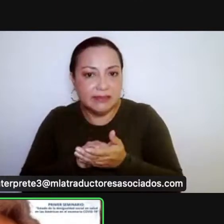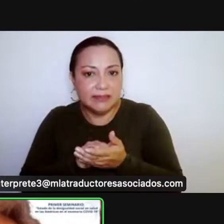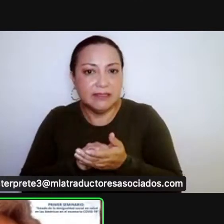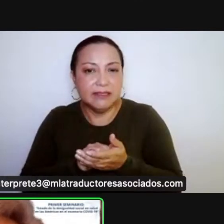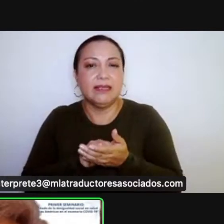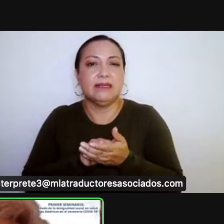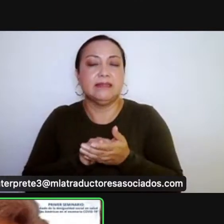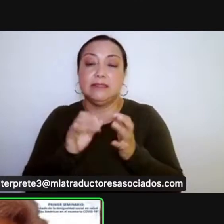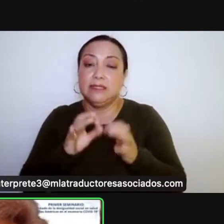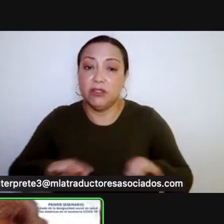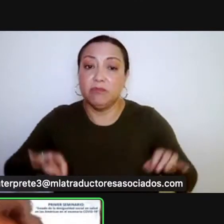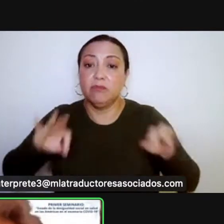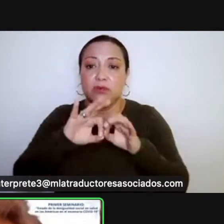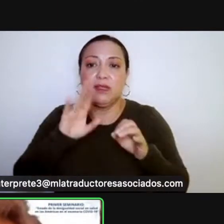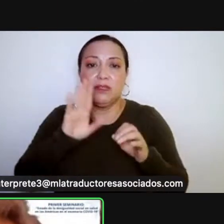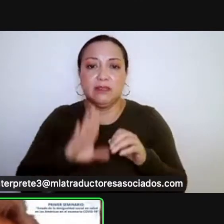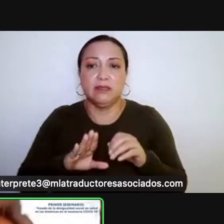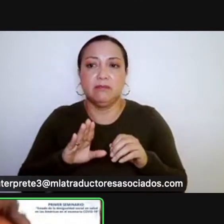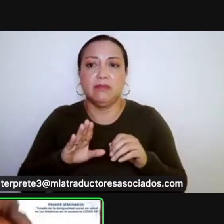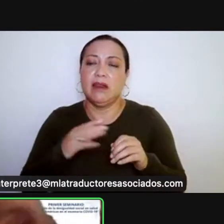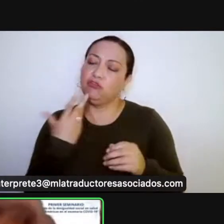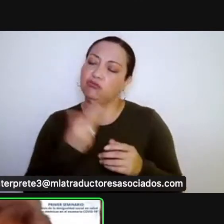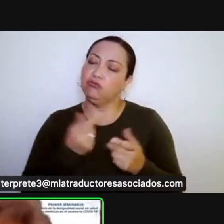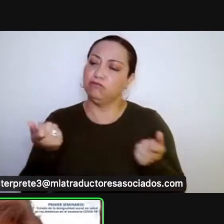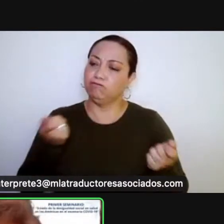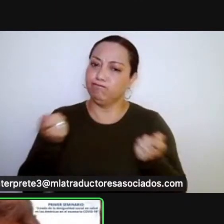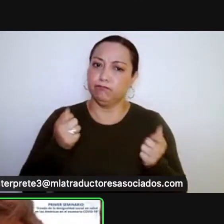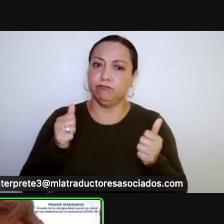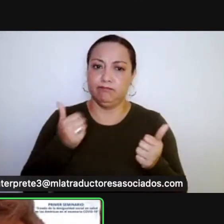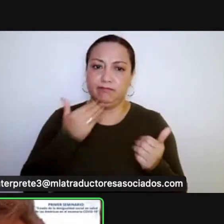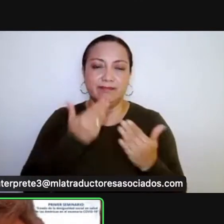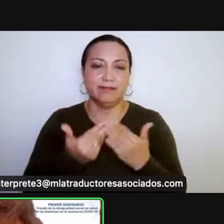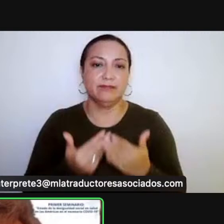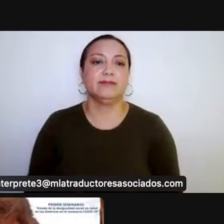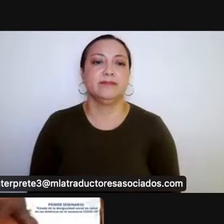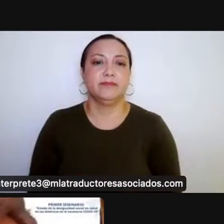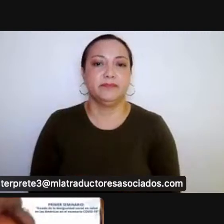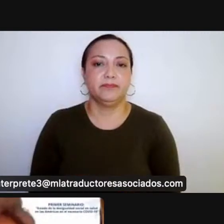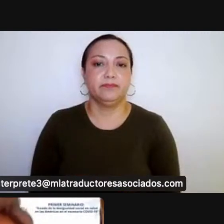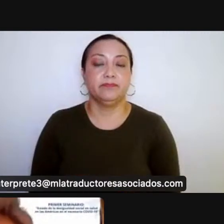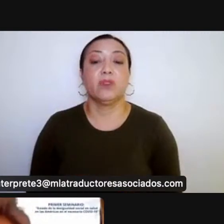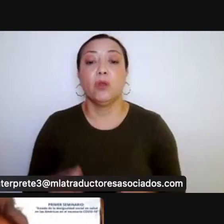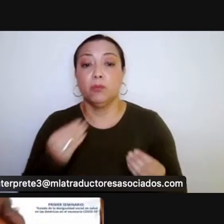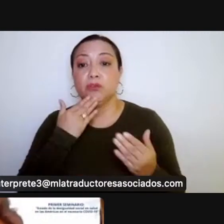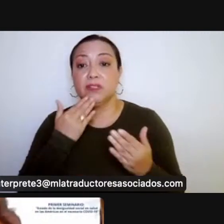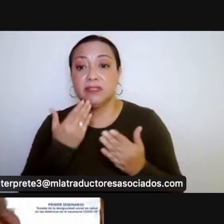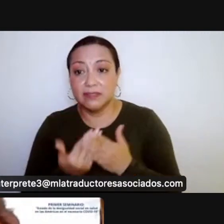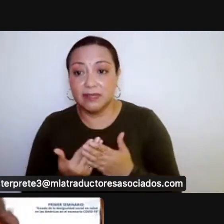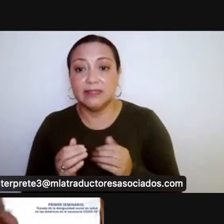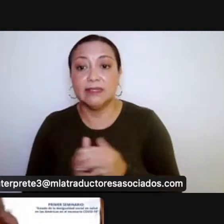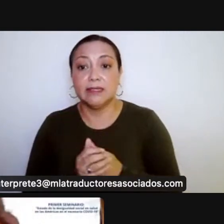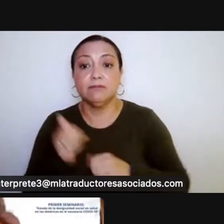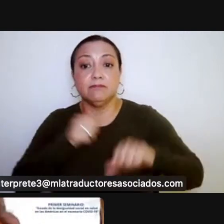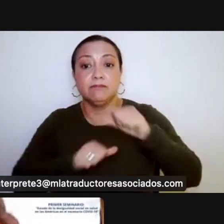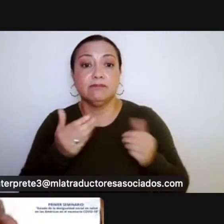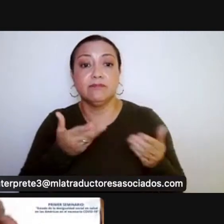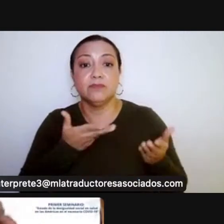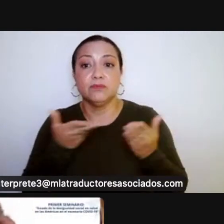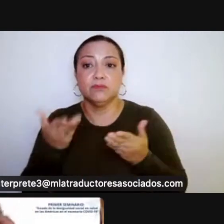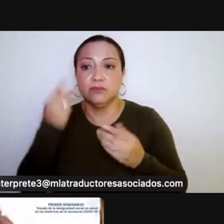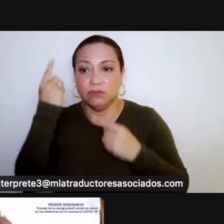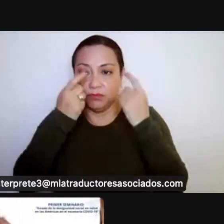that is fundamental in order to have a strong base. I also give